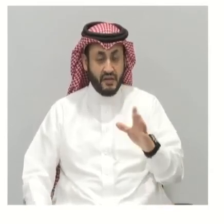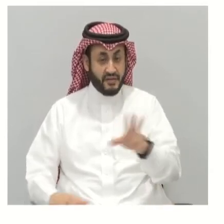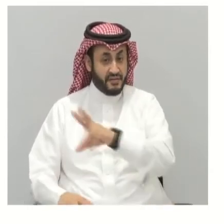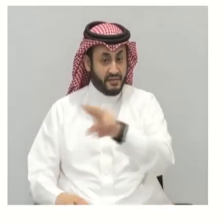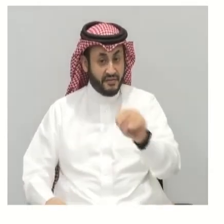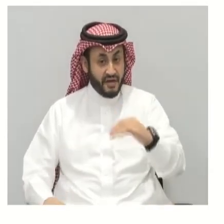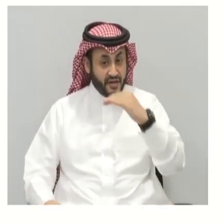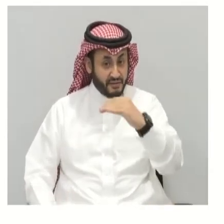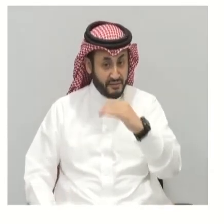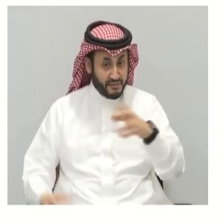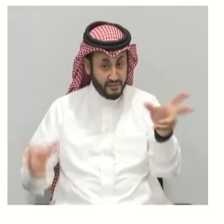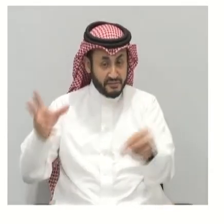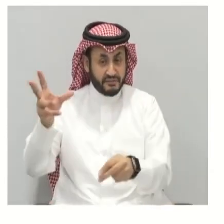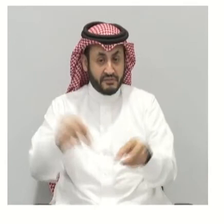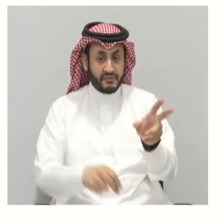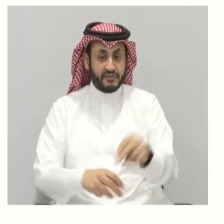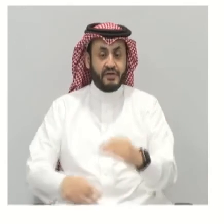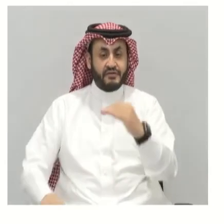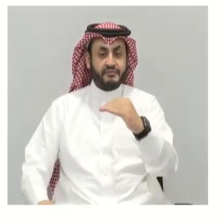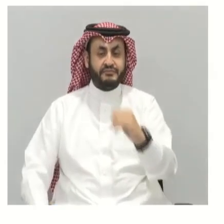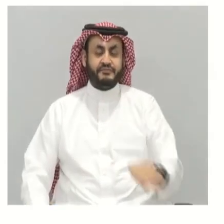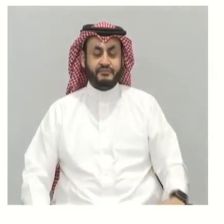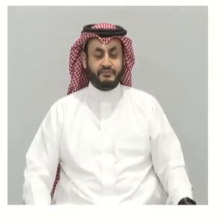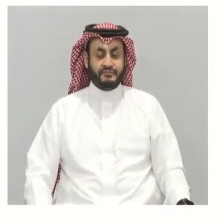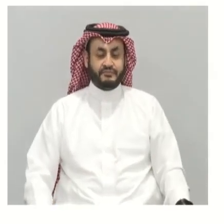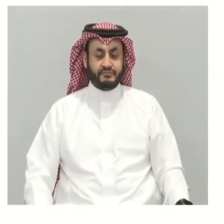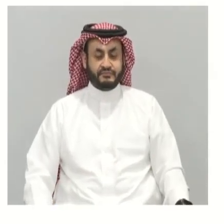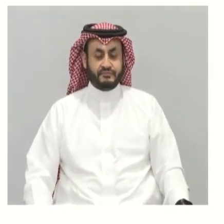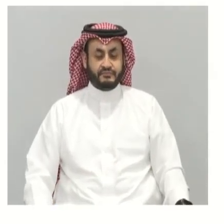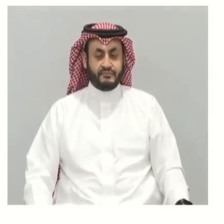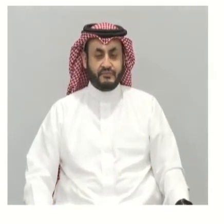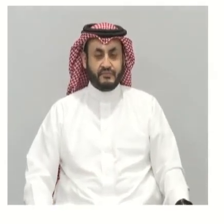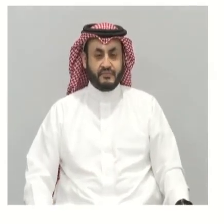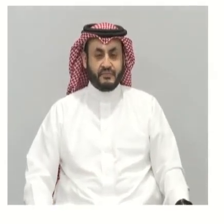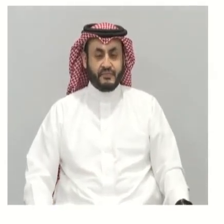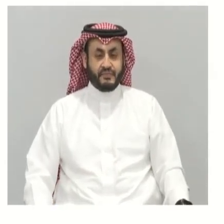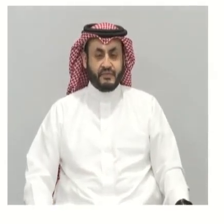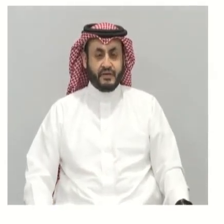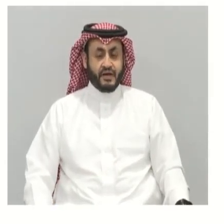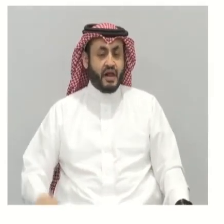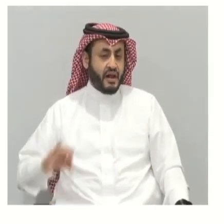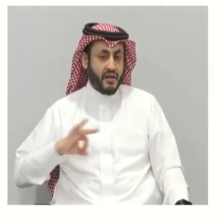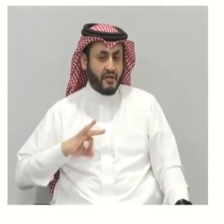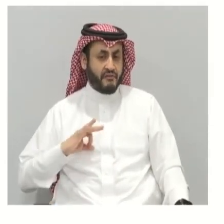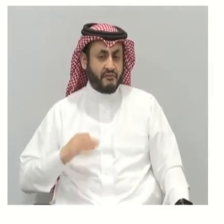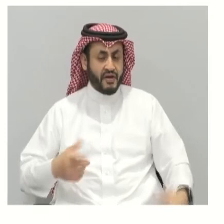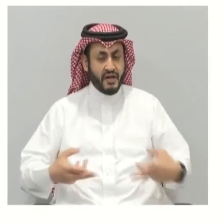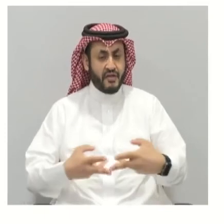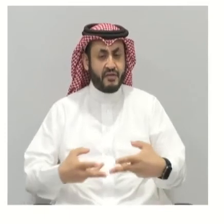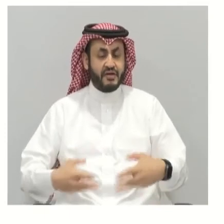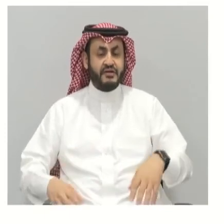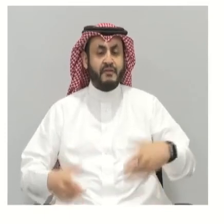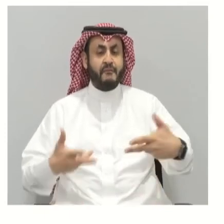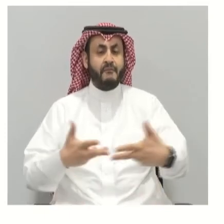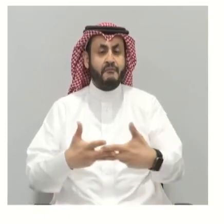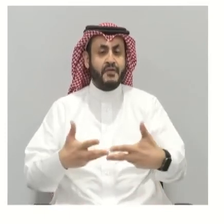answers together to form this paragraph. So let's read it. My favorite game is puzzle.